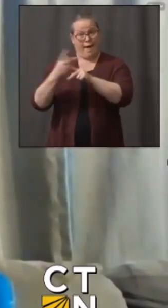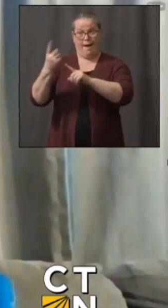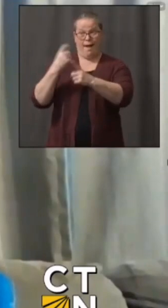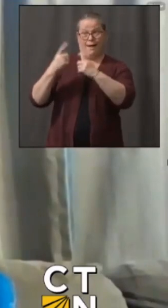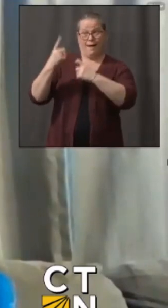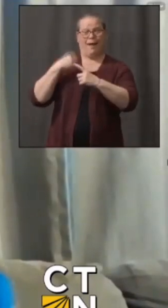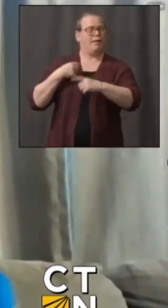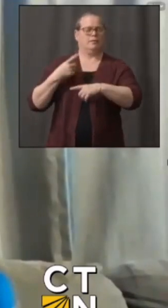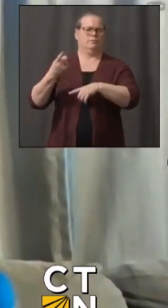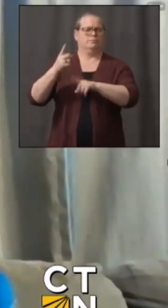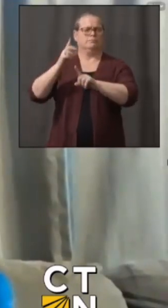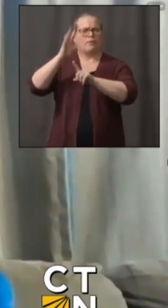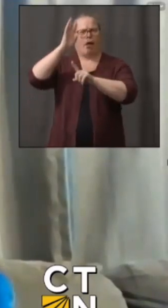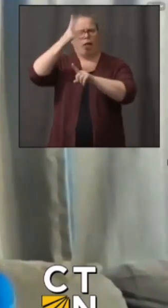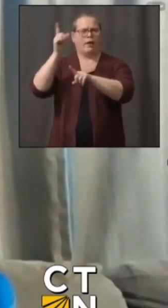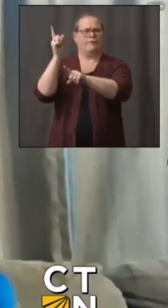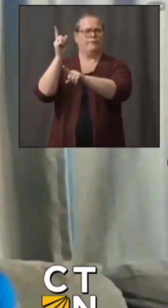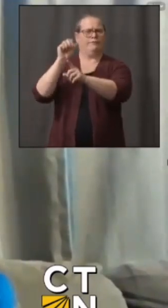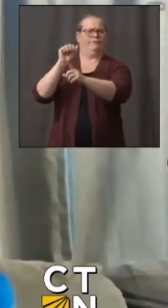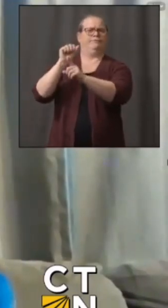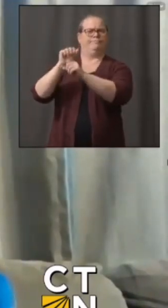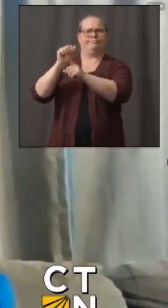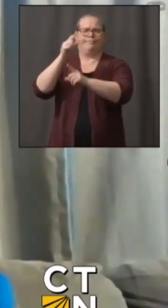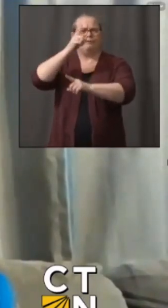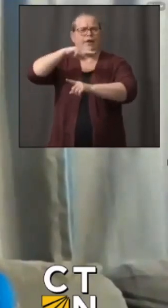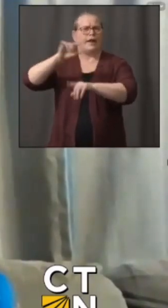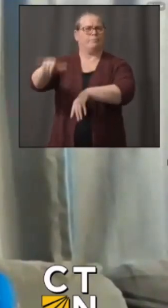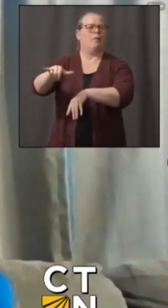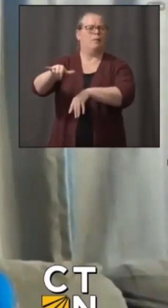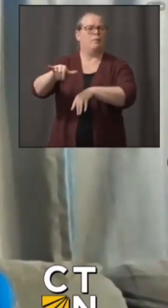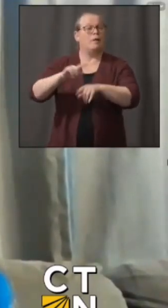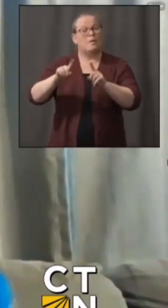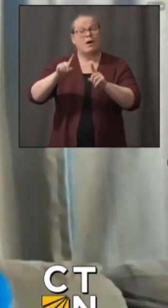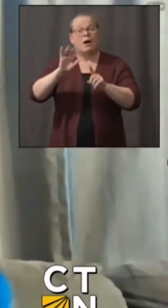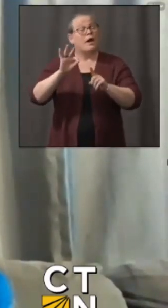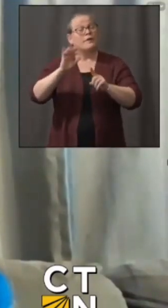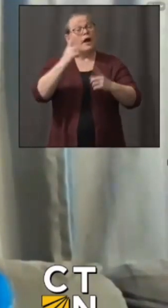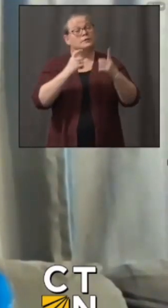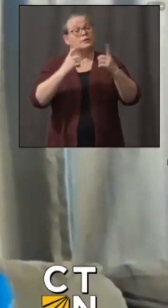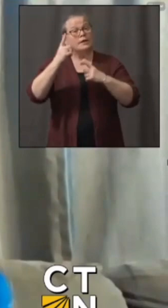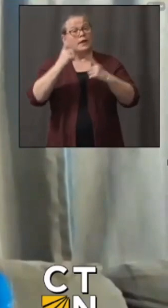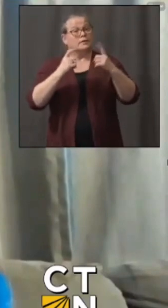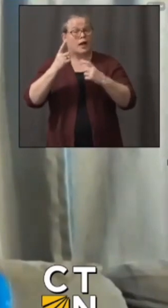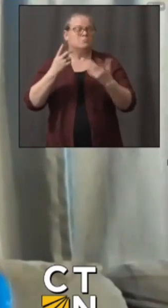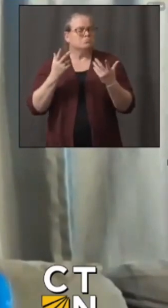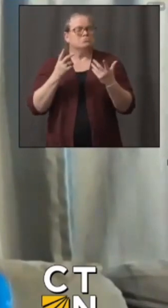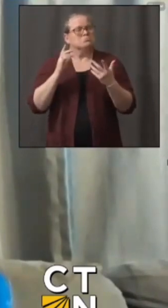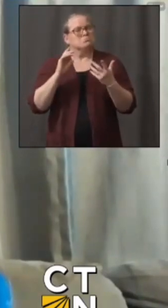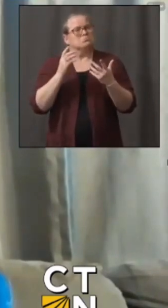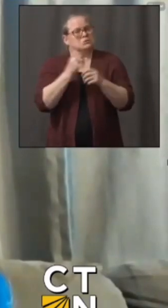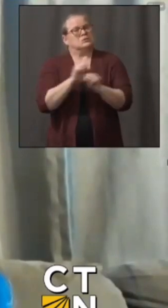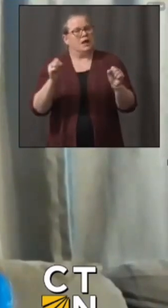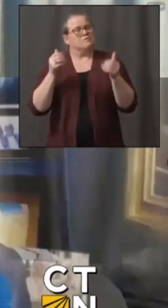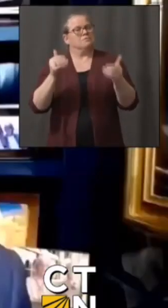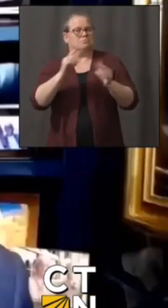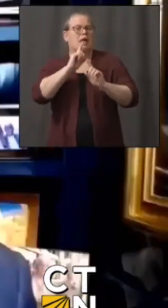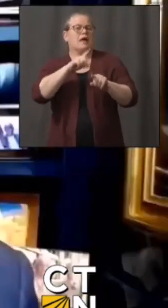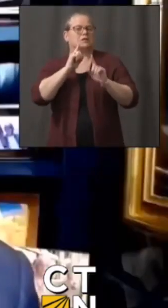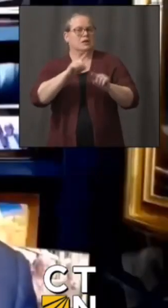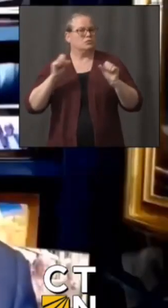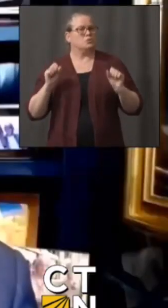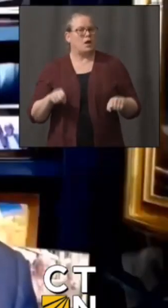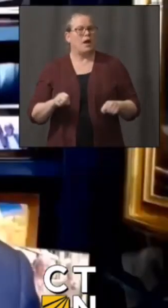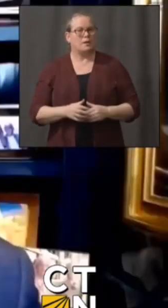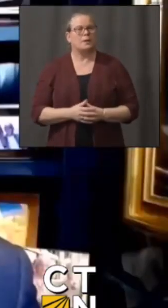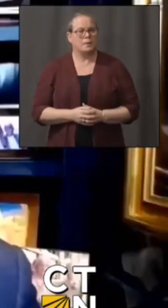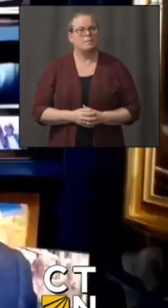again, thank you, Governor, and we look forward to continue working with our communities and keeping everyone safe. All right, Michelle, you didn't know